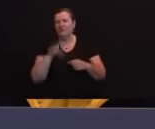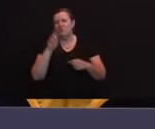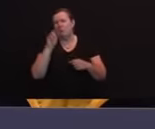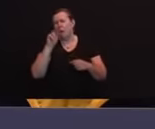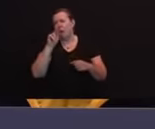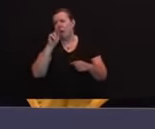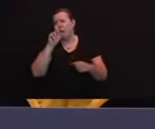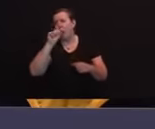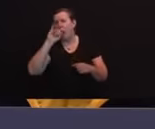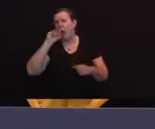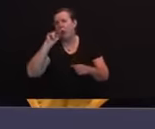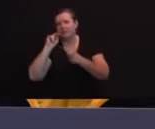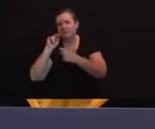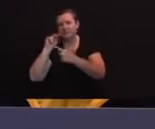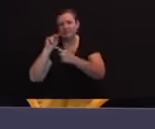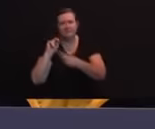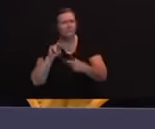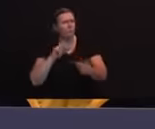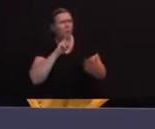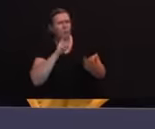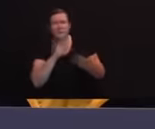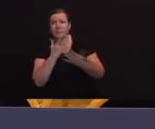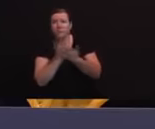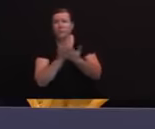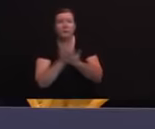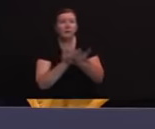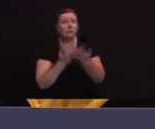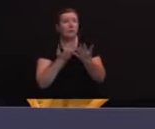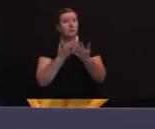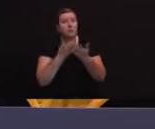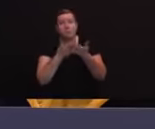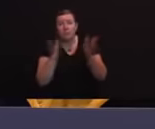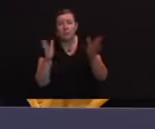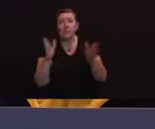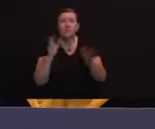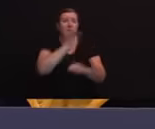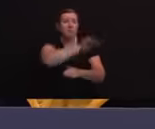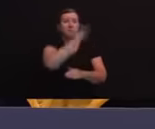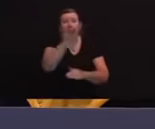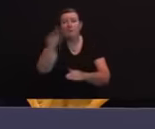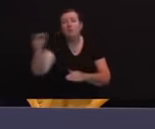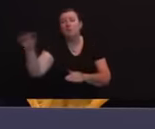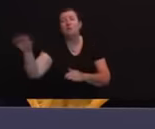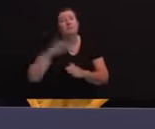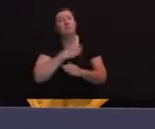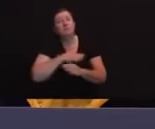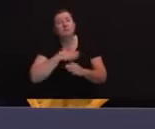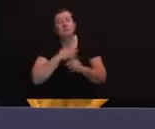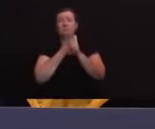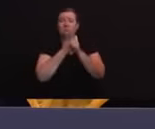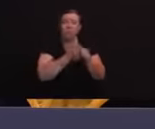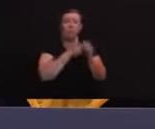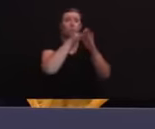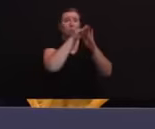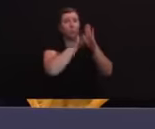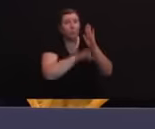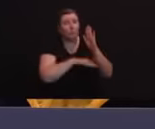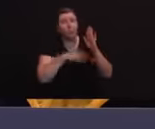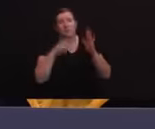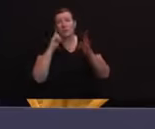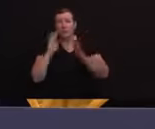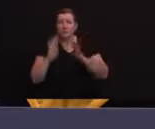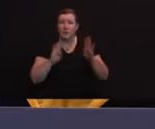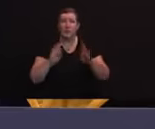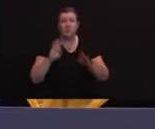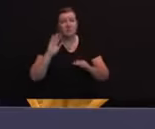pulpit works, pleading with public works, and that there's a coming together and that behavior turned out to be better in that